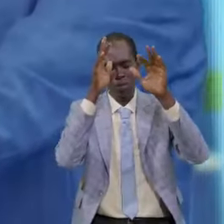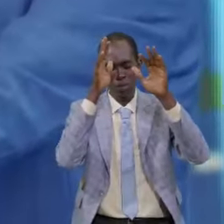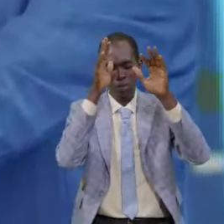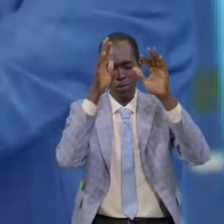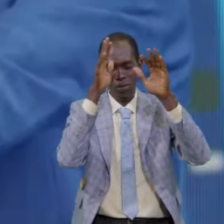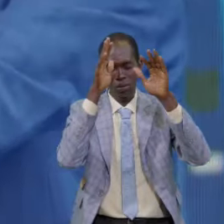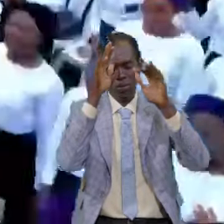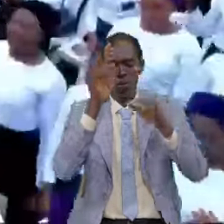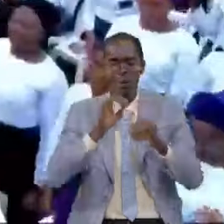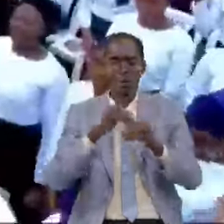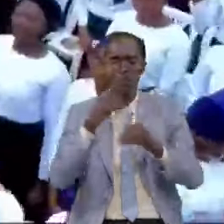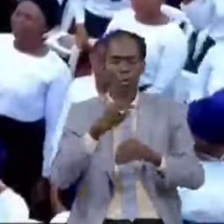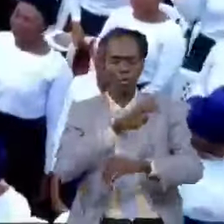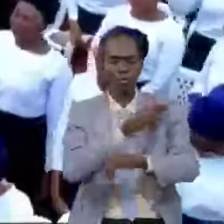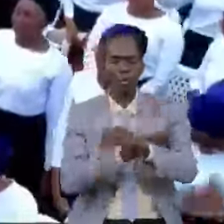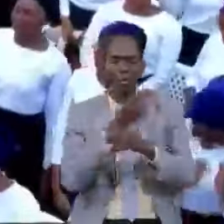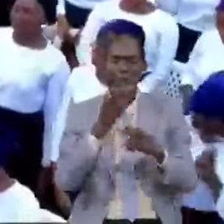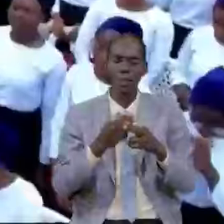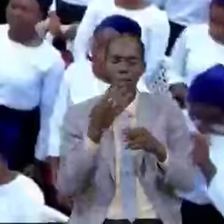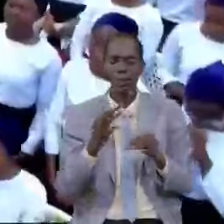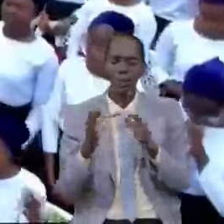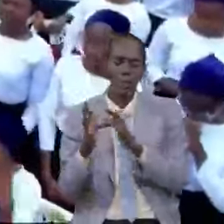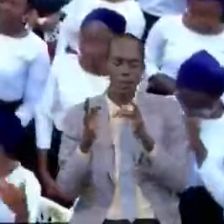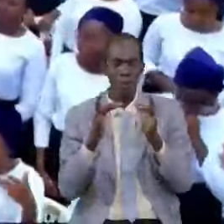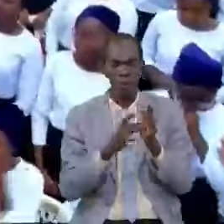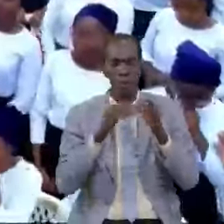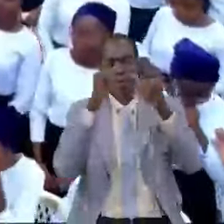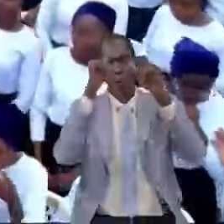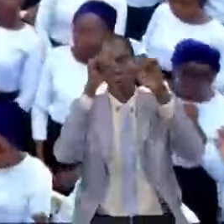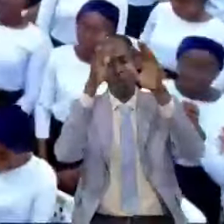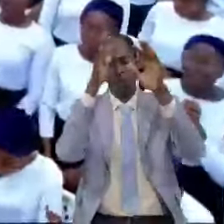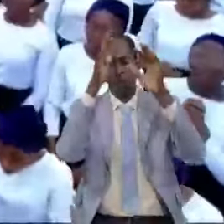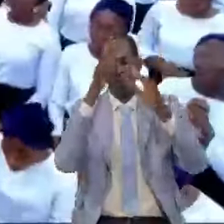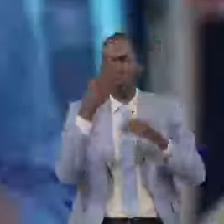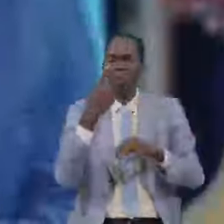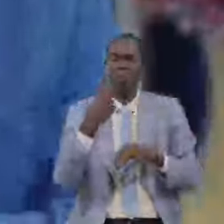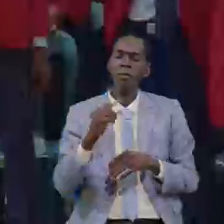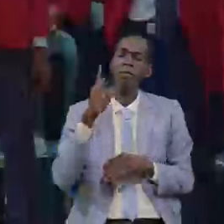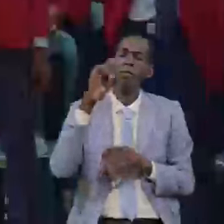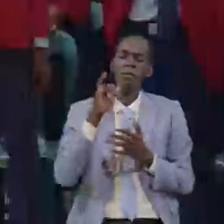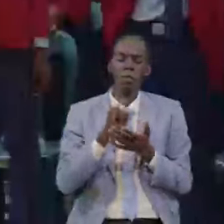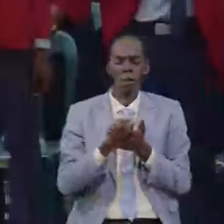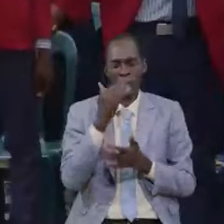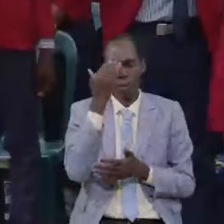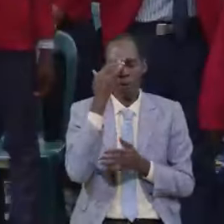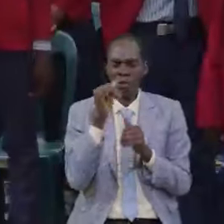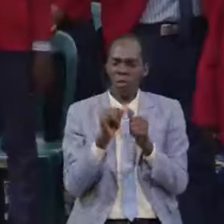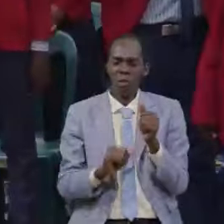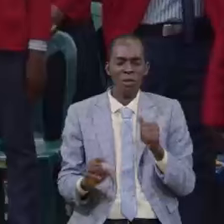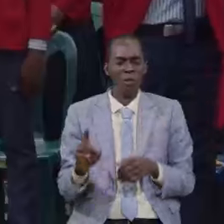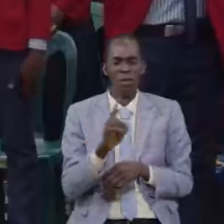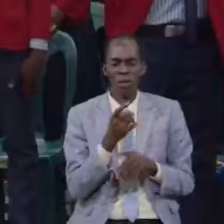name of Jesus, Father, the one that knows everyone from all